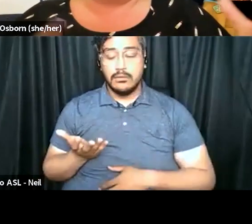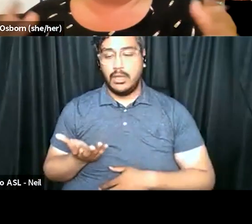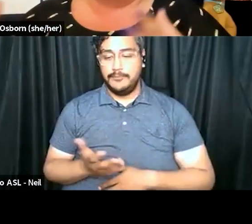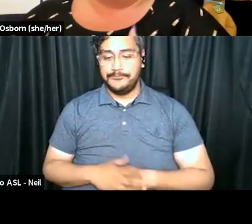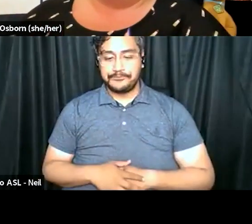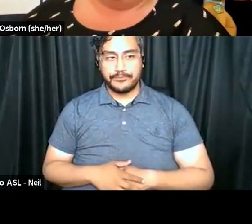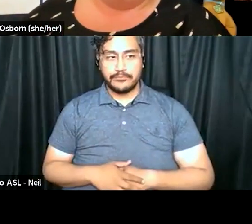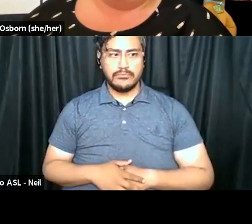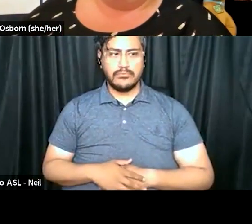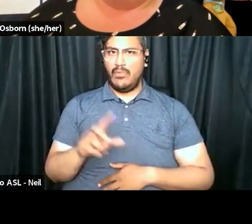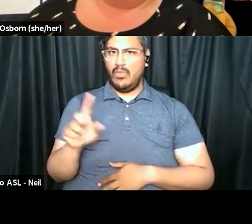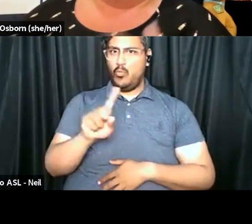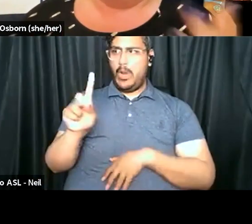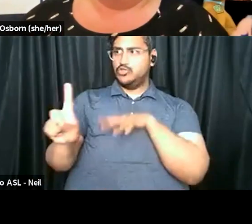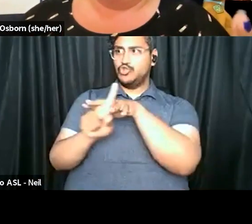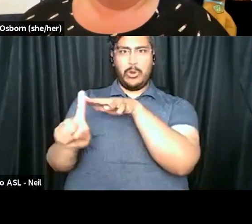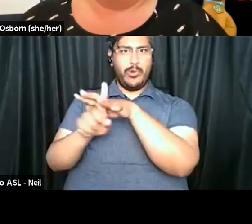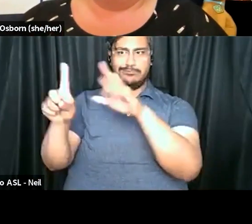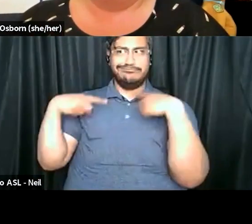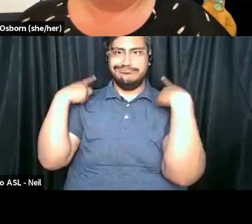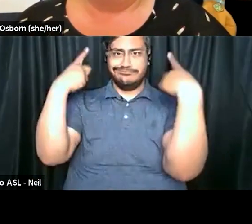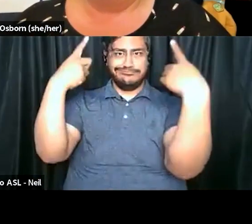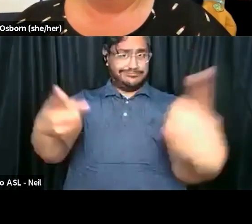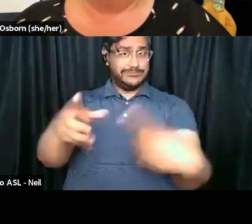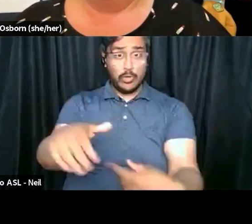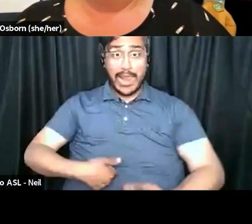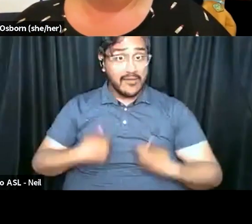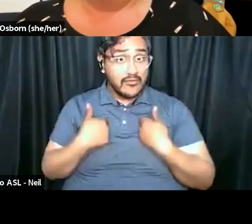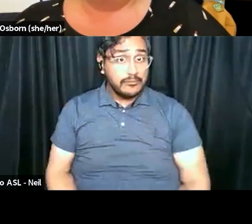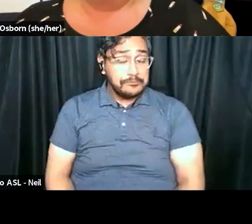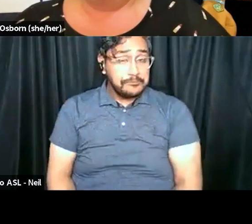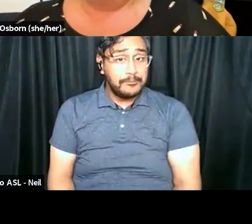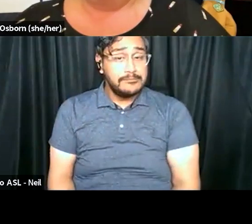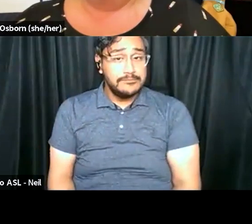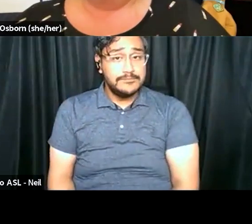where you see it show up in the 17 years since in your life?